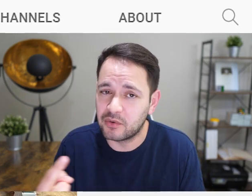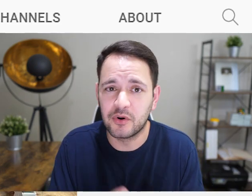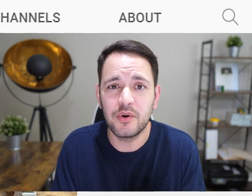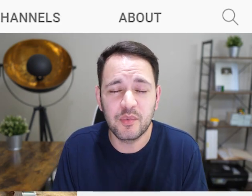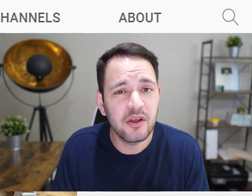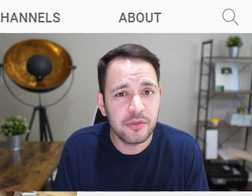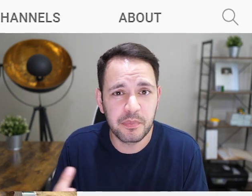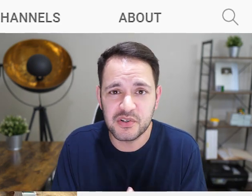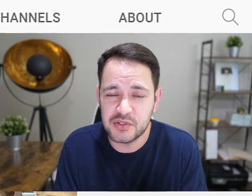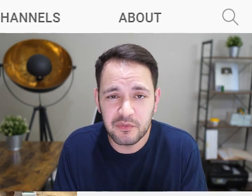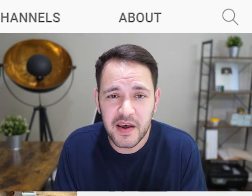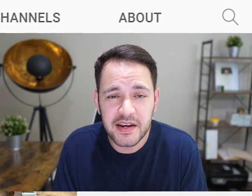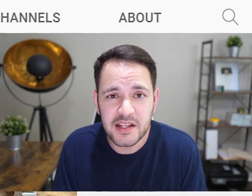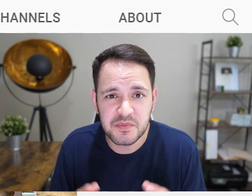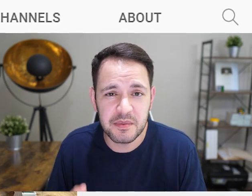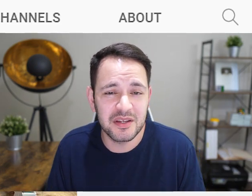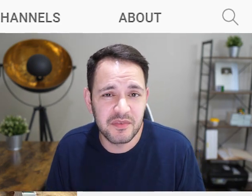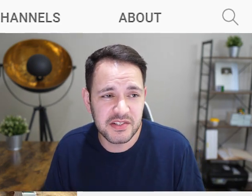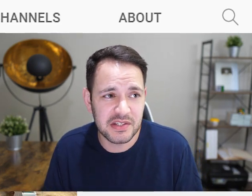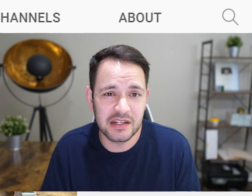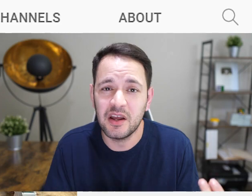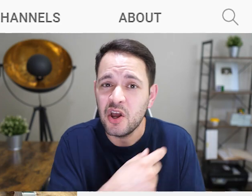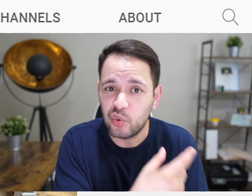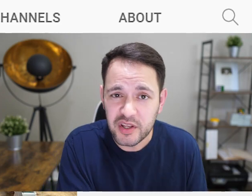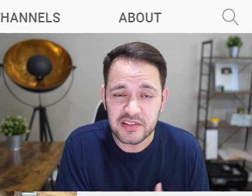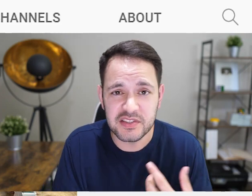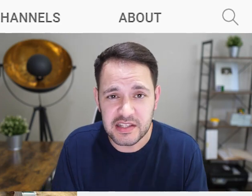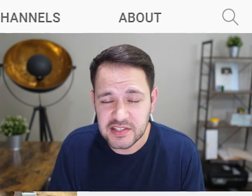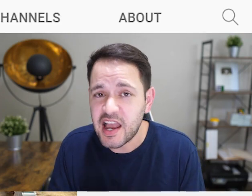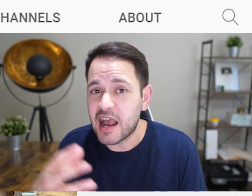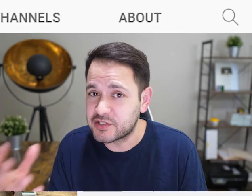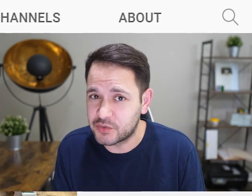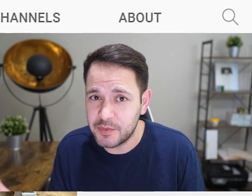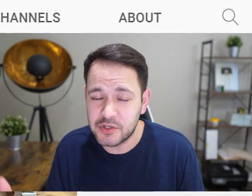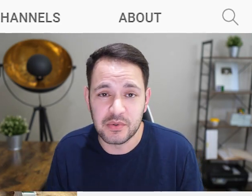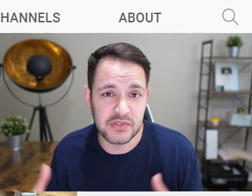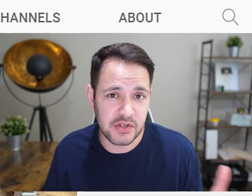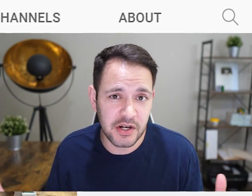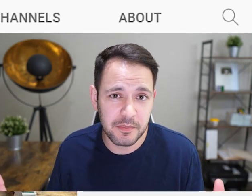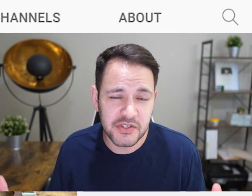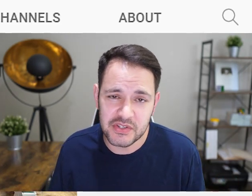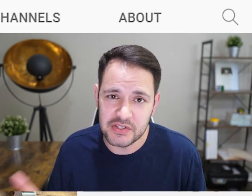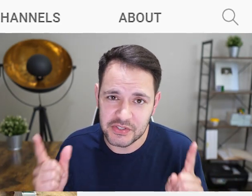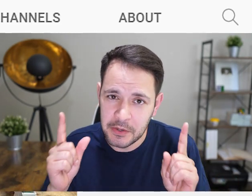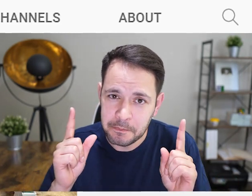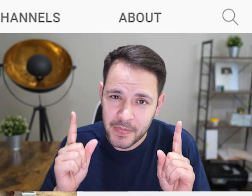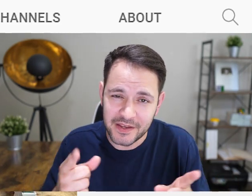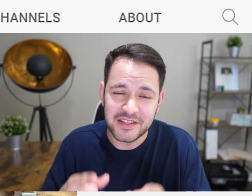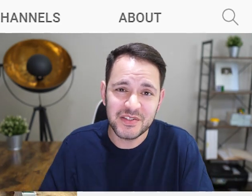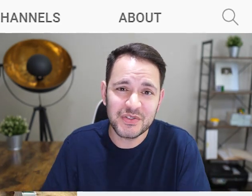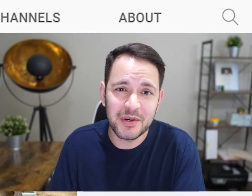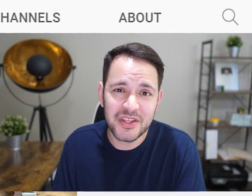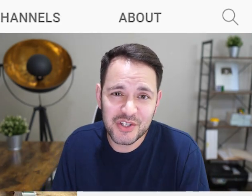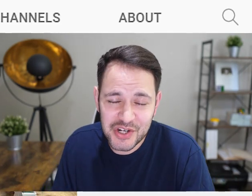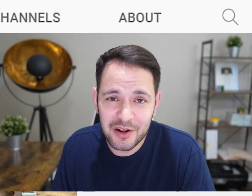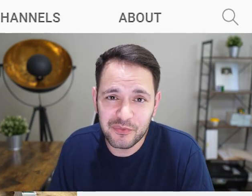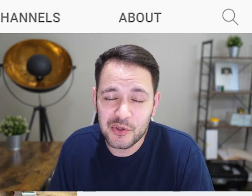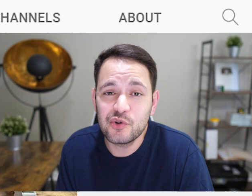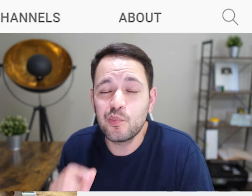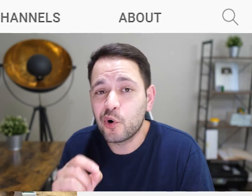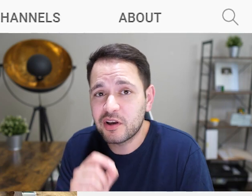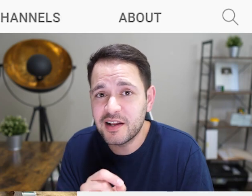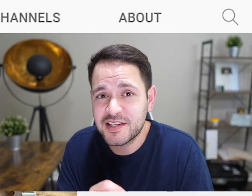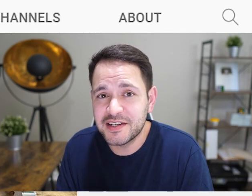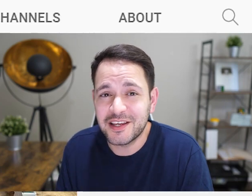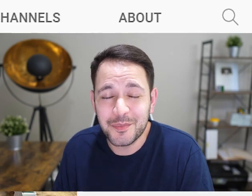learning about growing wealth, personal finance, maybe investing in real estate, stocks, cryptos, starting a business, this is going to be the channel for